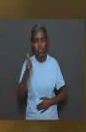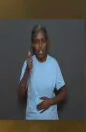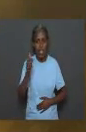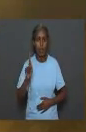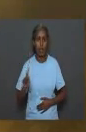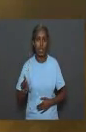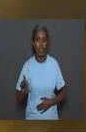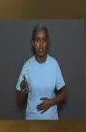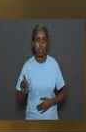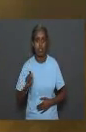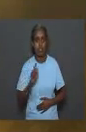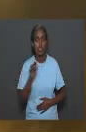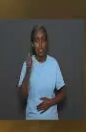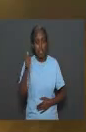A1,